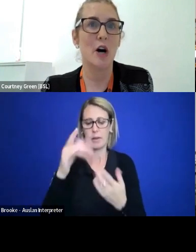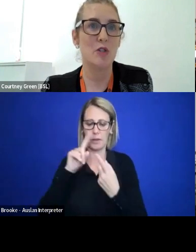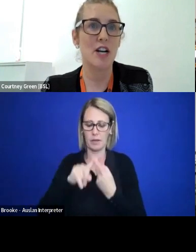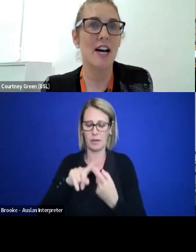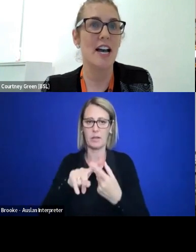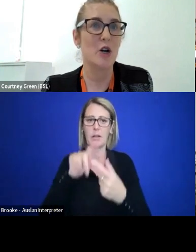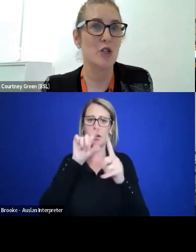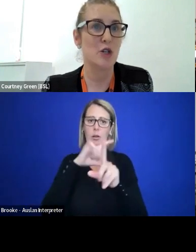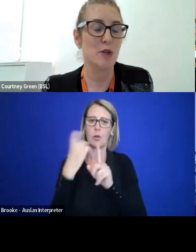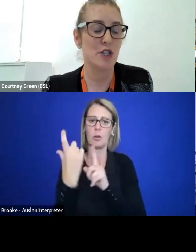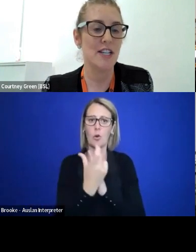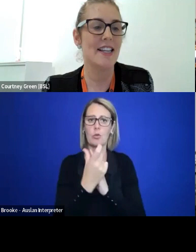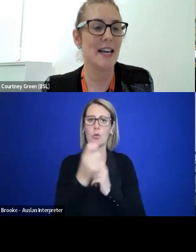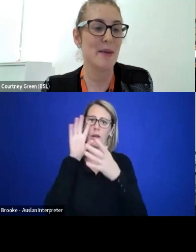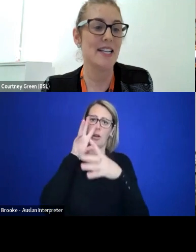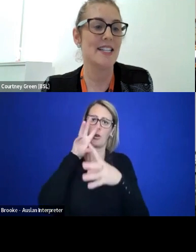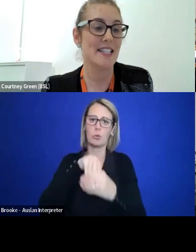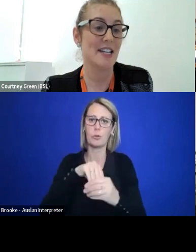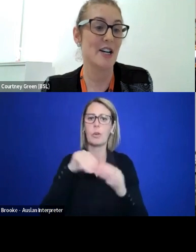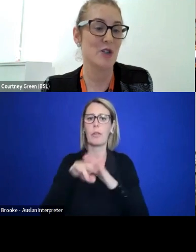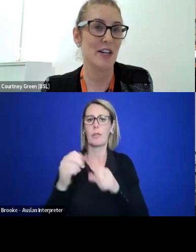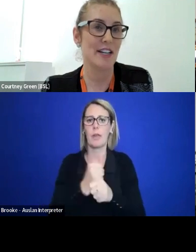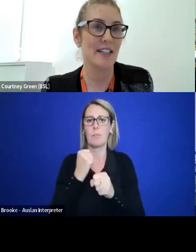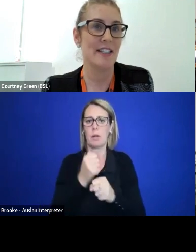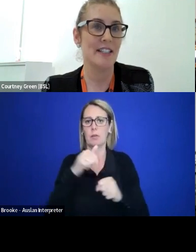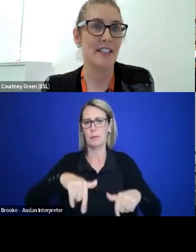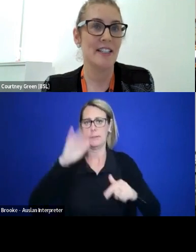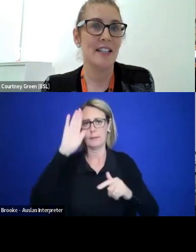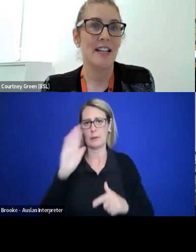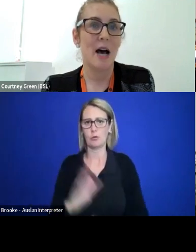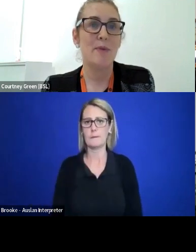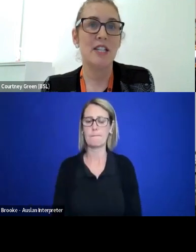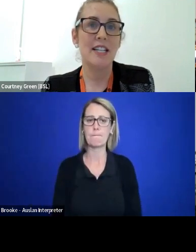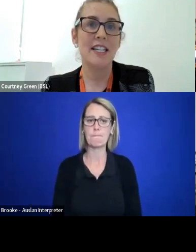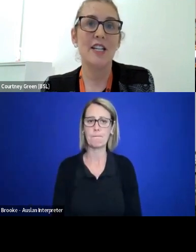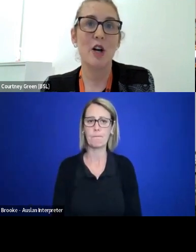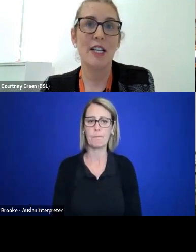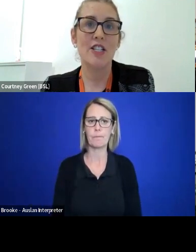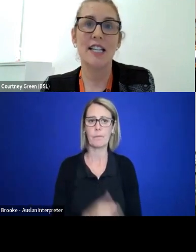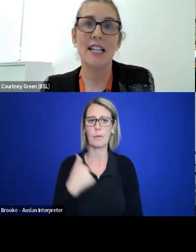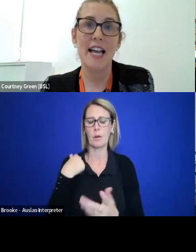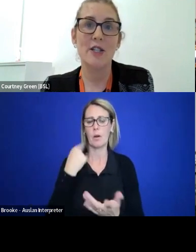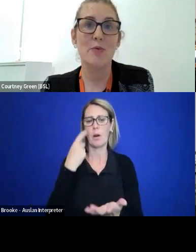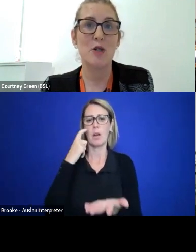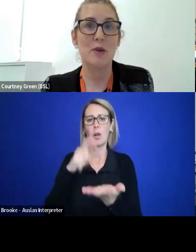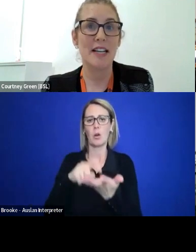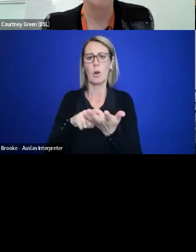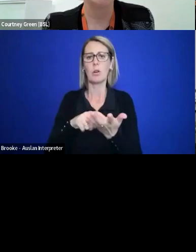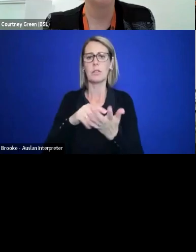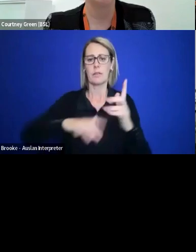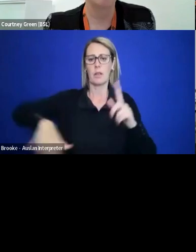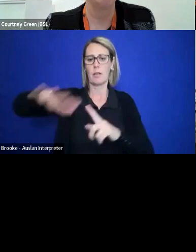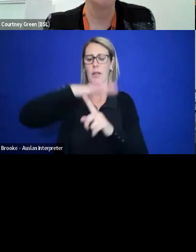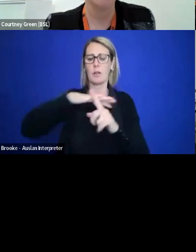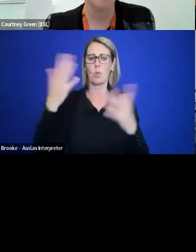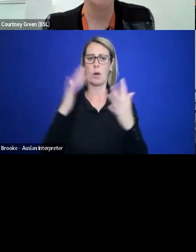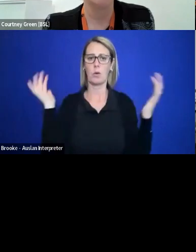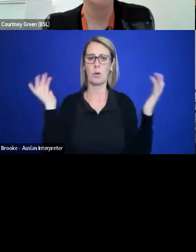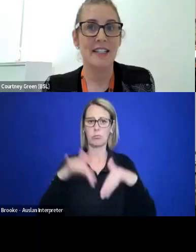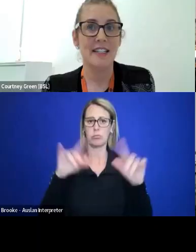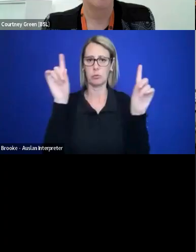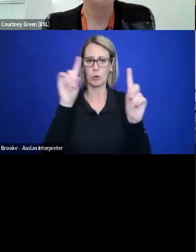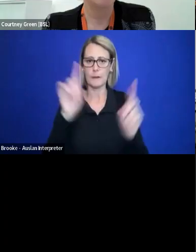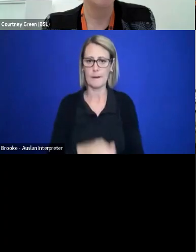continuing culture and contribution they make to this country. I particularly acknowledge the lands on which we are gathered from